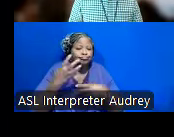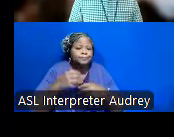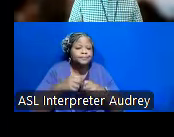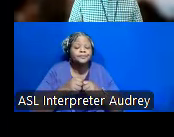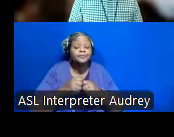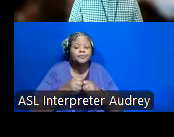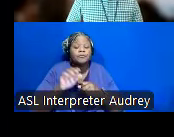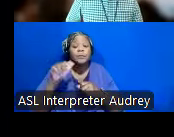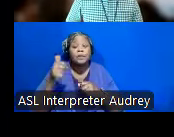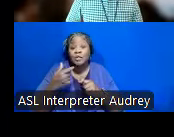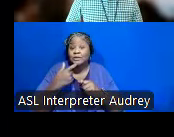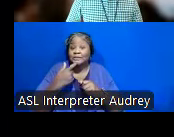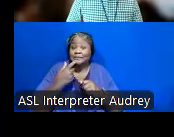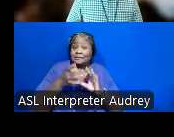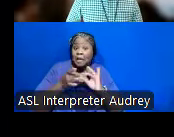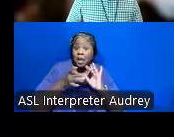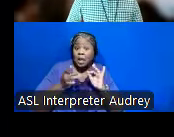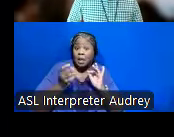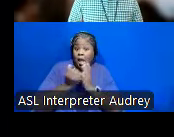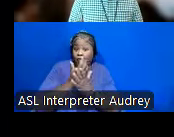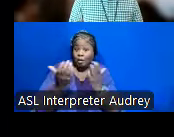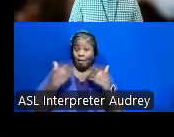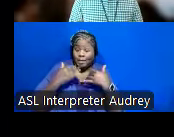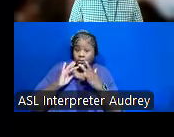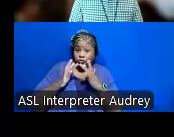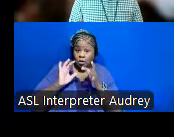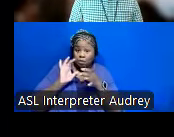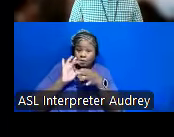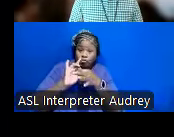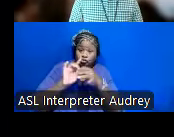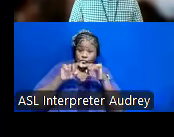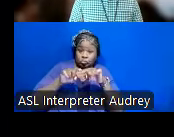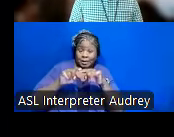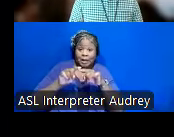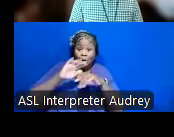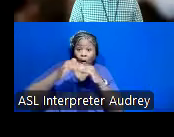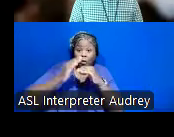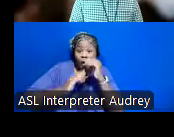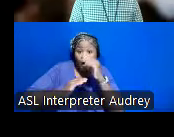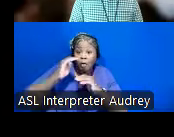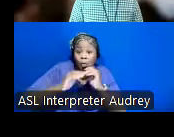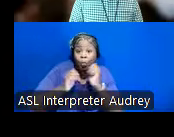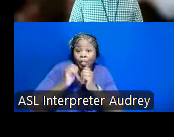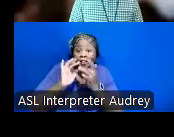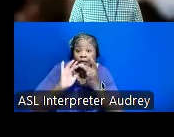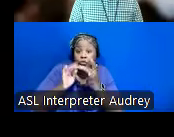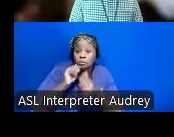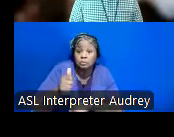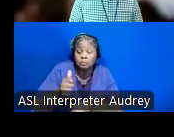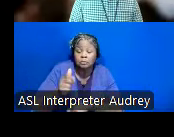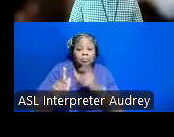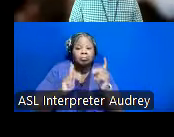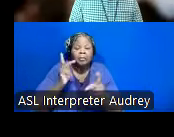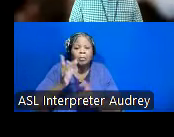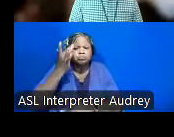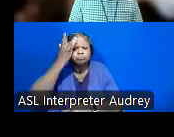Another said, not everyone has a reliable internet connection, and not everyone's comfortable using the internet. People who aren't computer savvy,